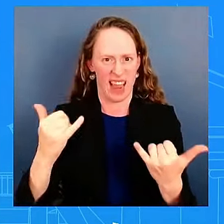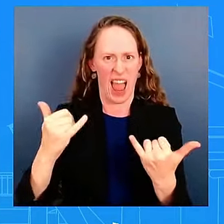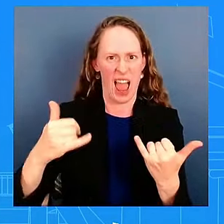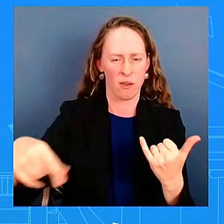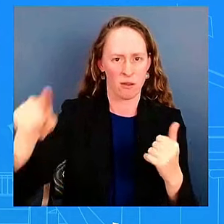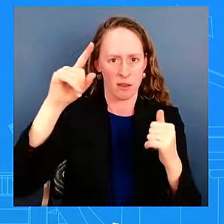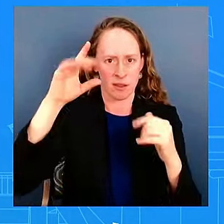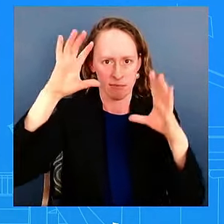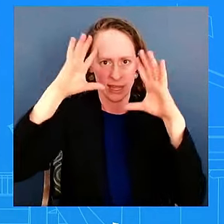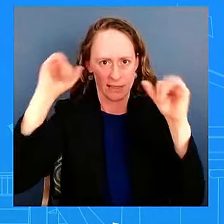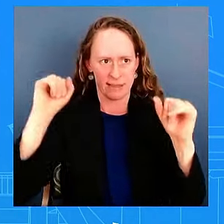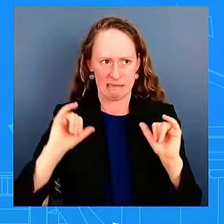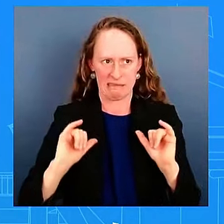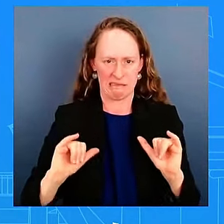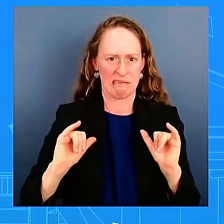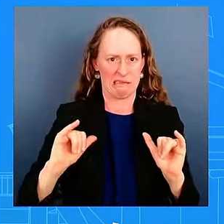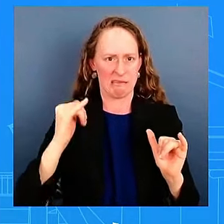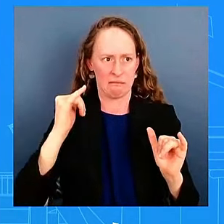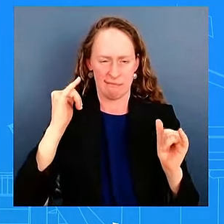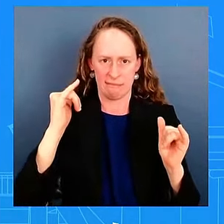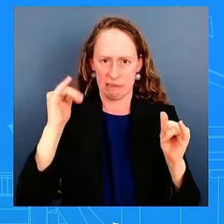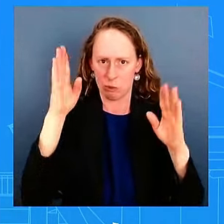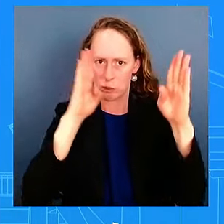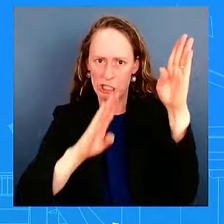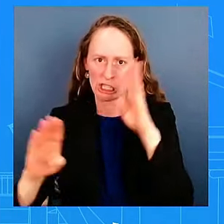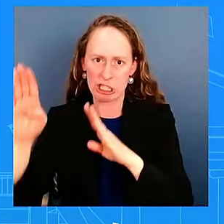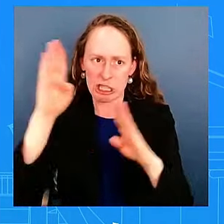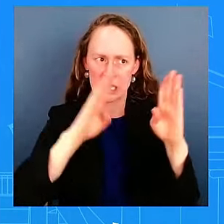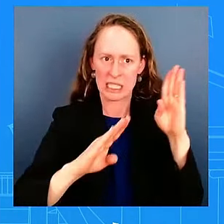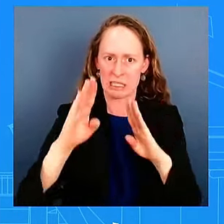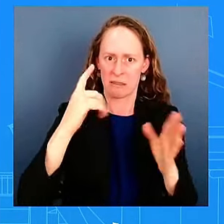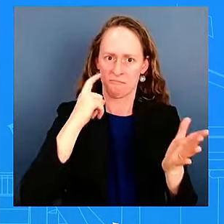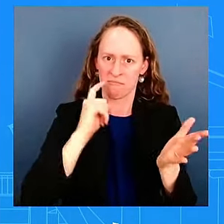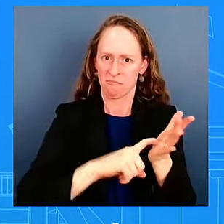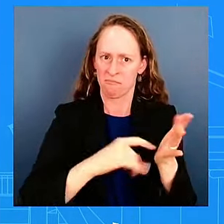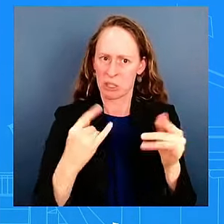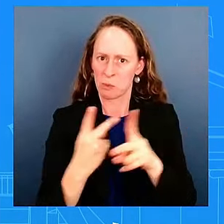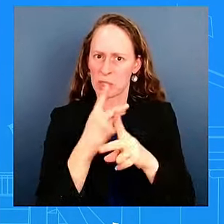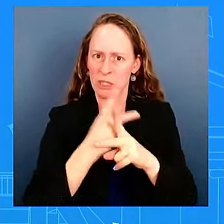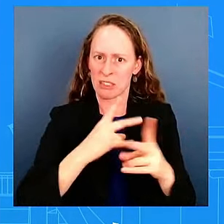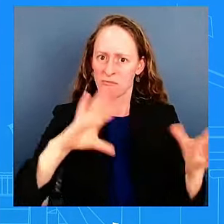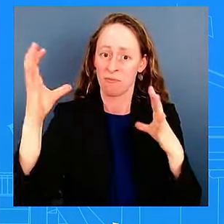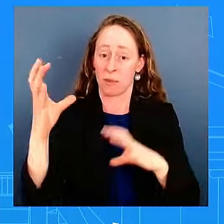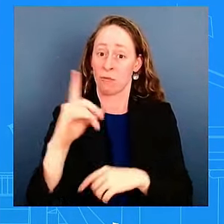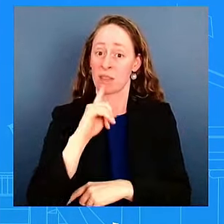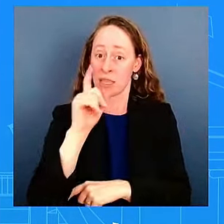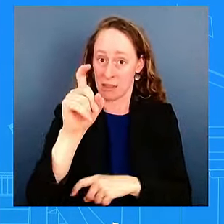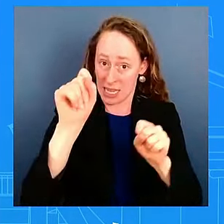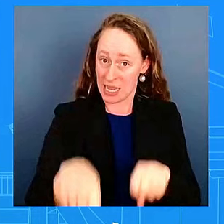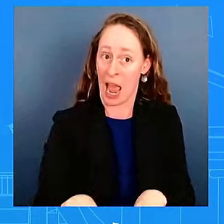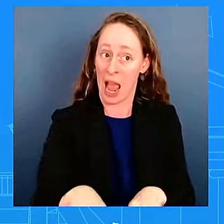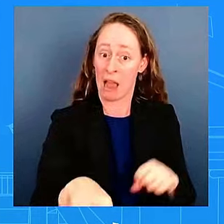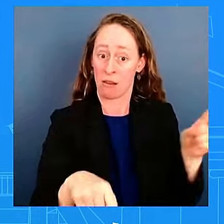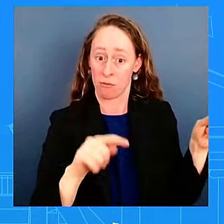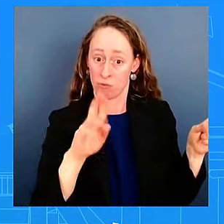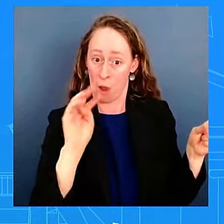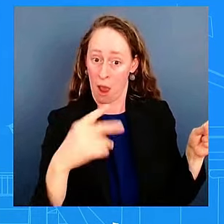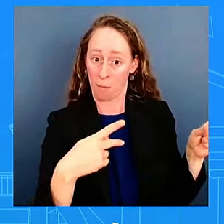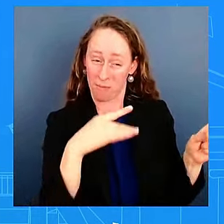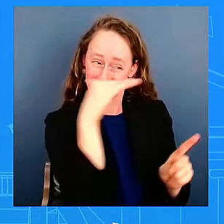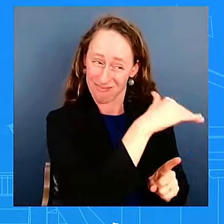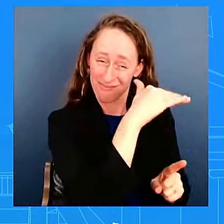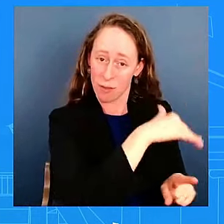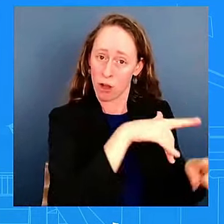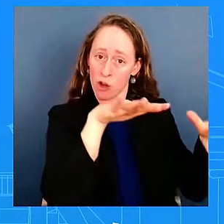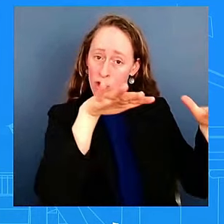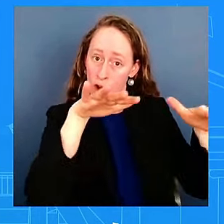working to lower the temperature? I'm going to let the former president speak for himself and move forward with how he wants to move forward